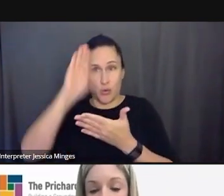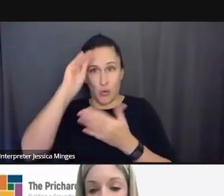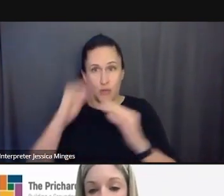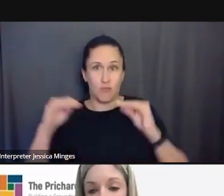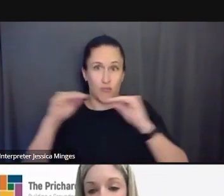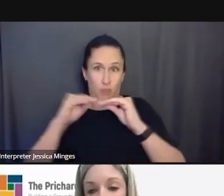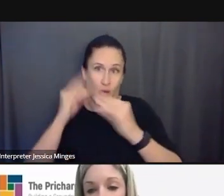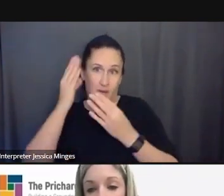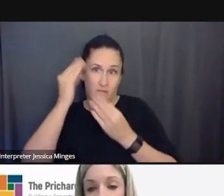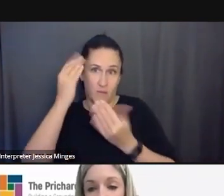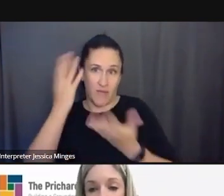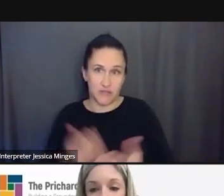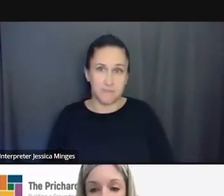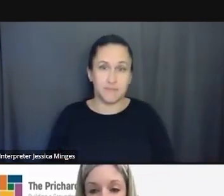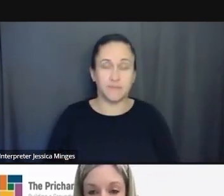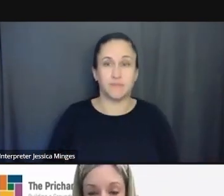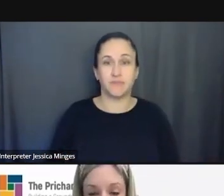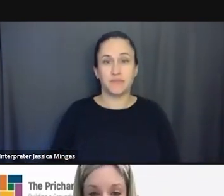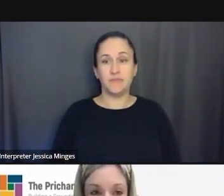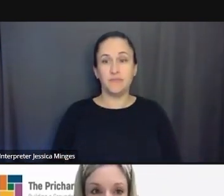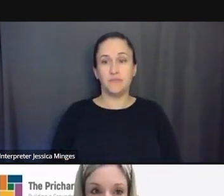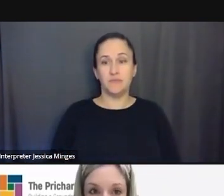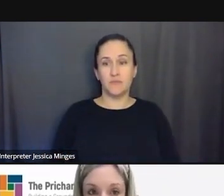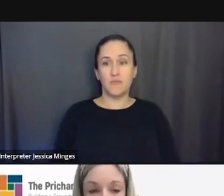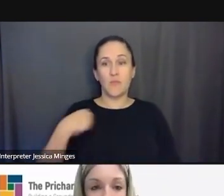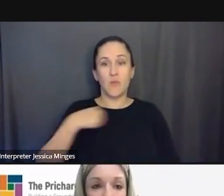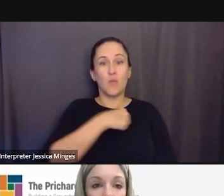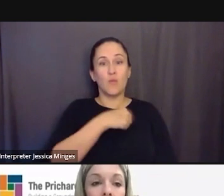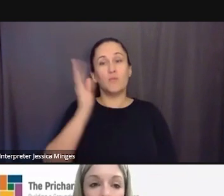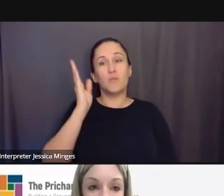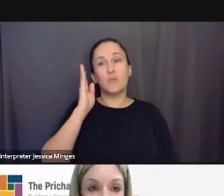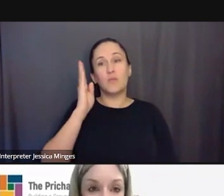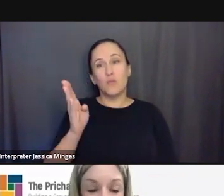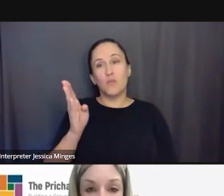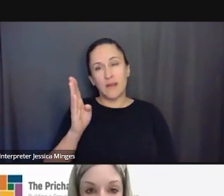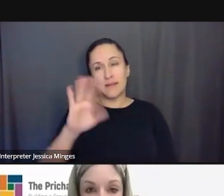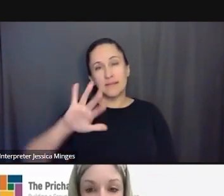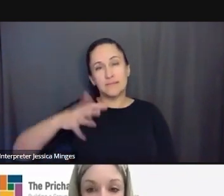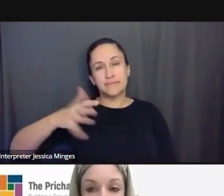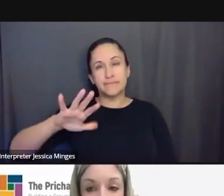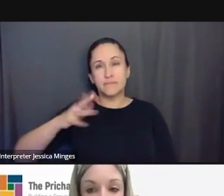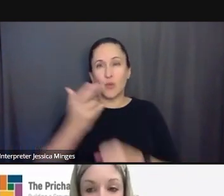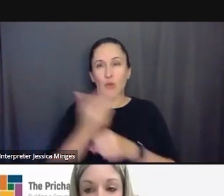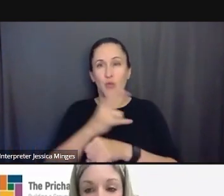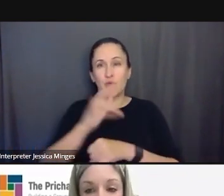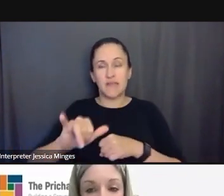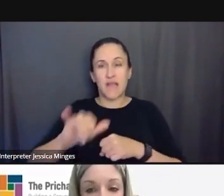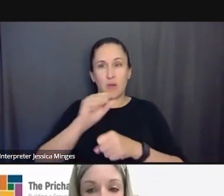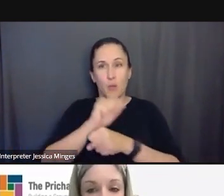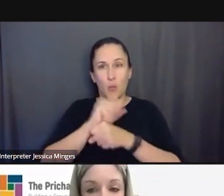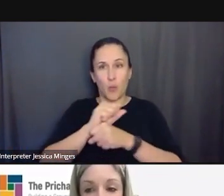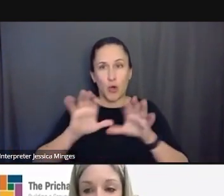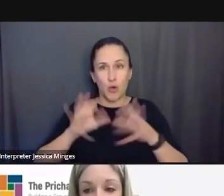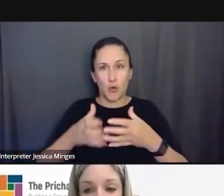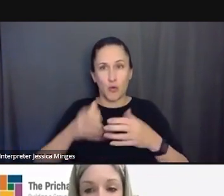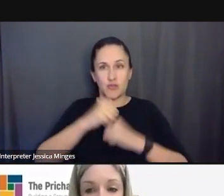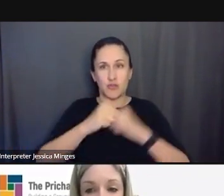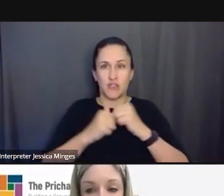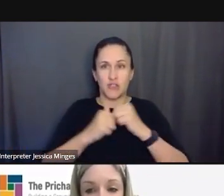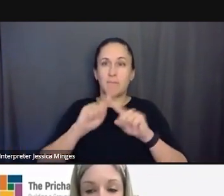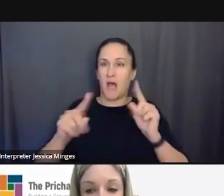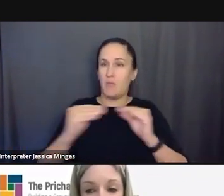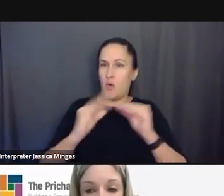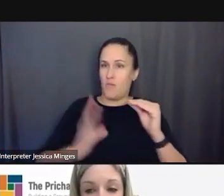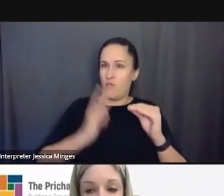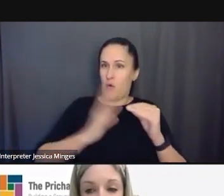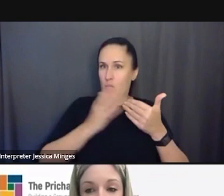more information. So we are going to kind of use that work group structure in a more formalized way moving